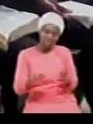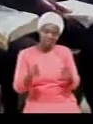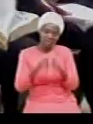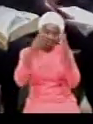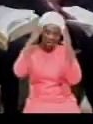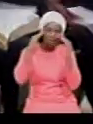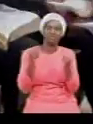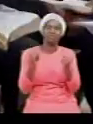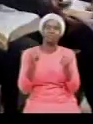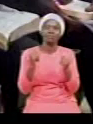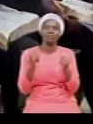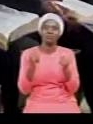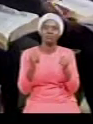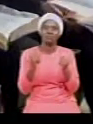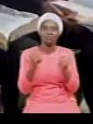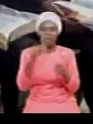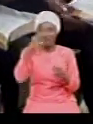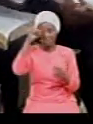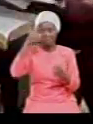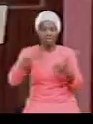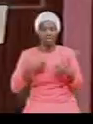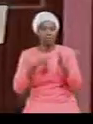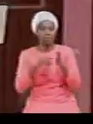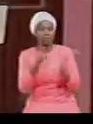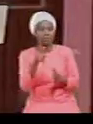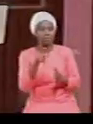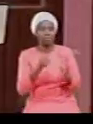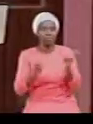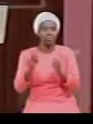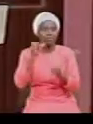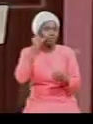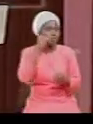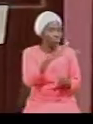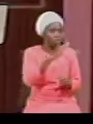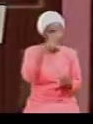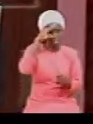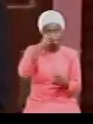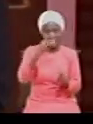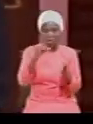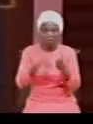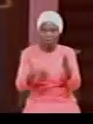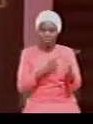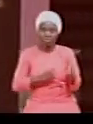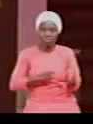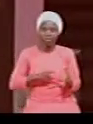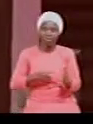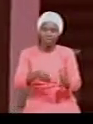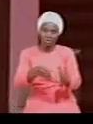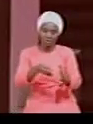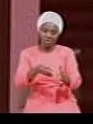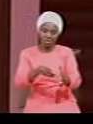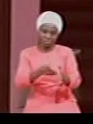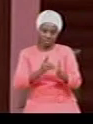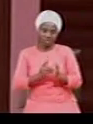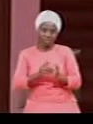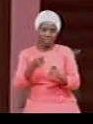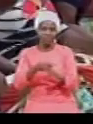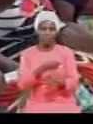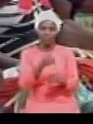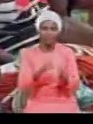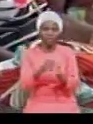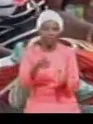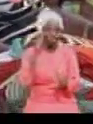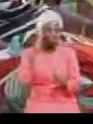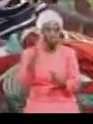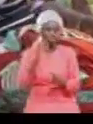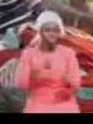showed thee, O man, O woman, what the Lord requires of thee, that you will do justly. You